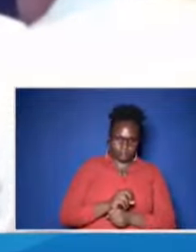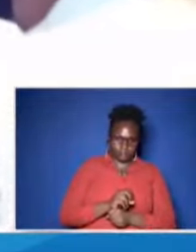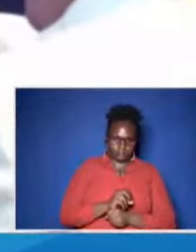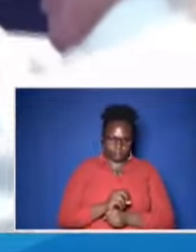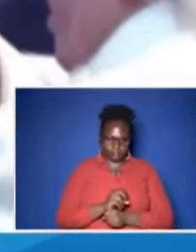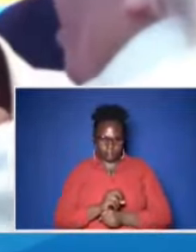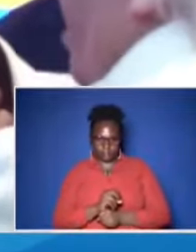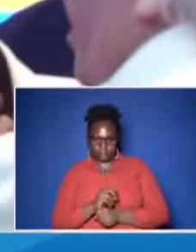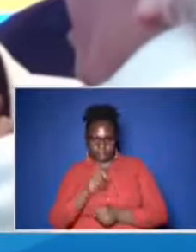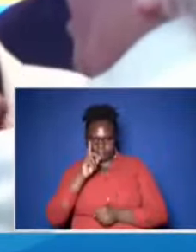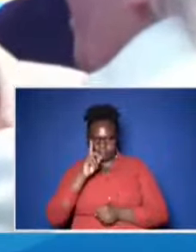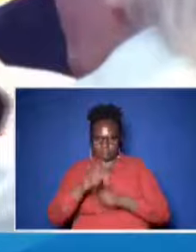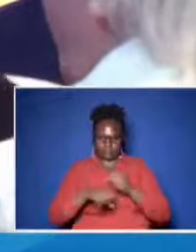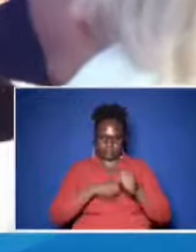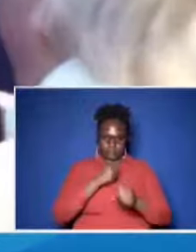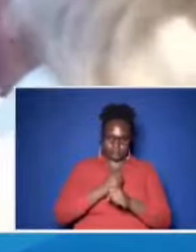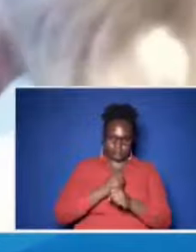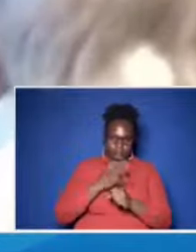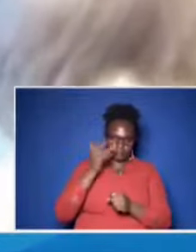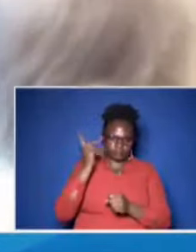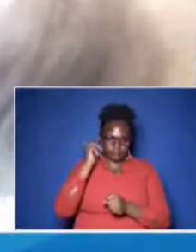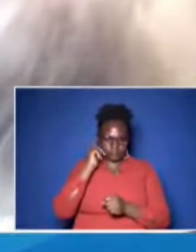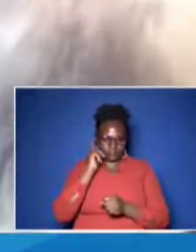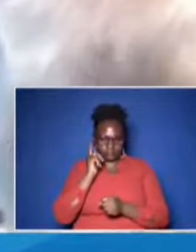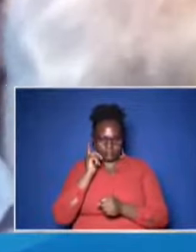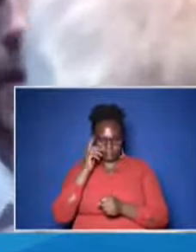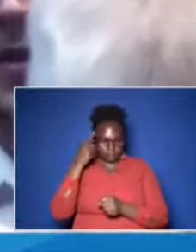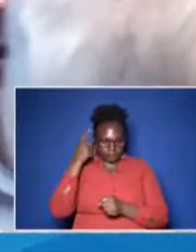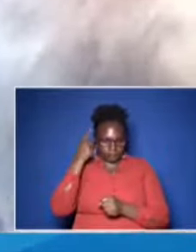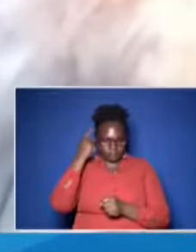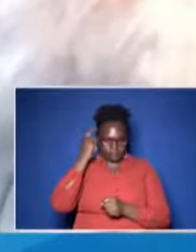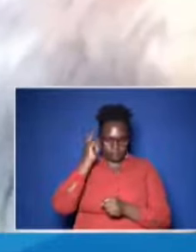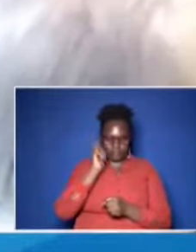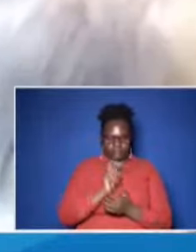H for one year he in here at all